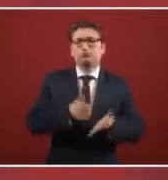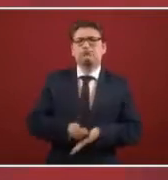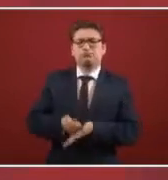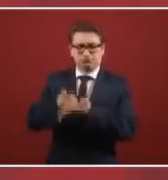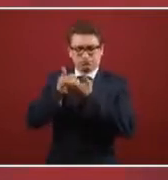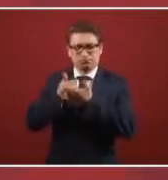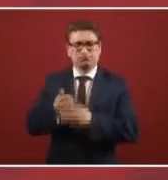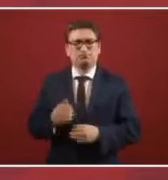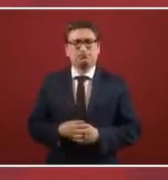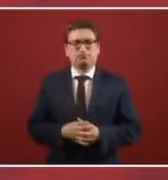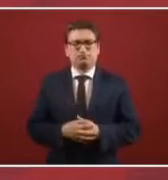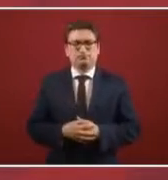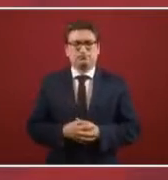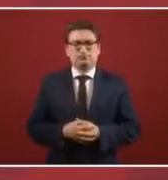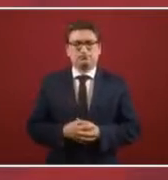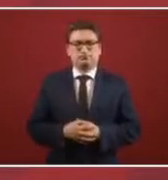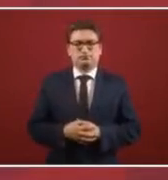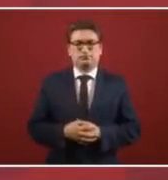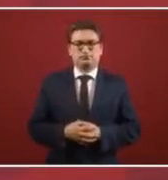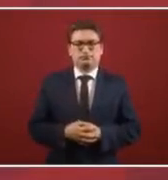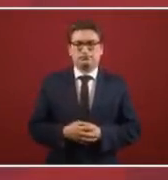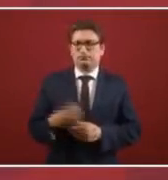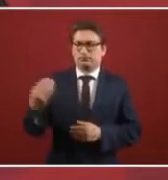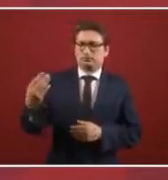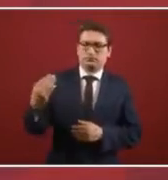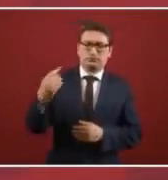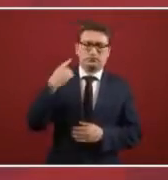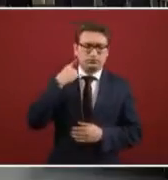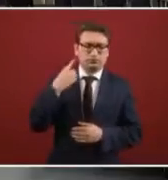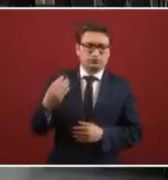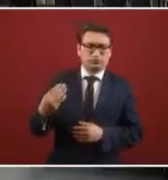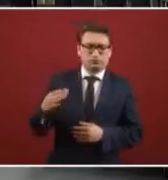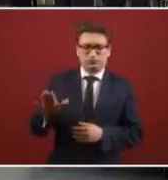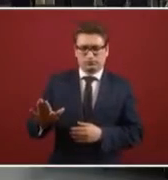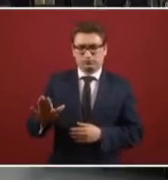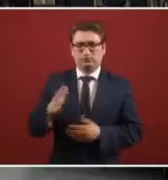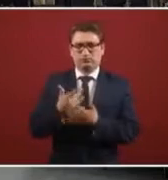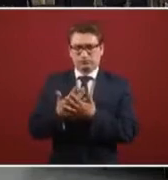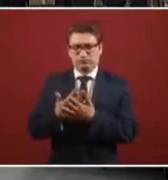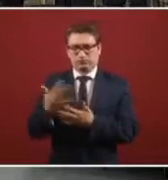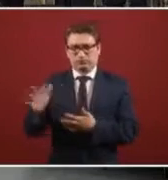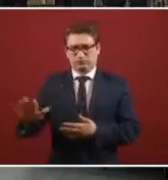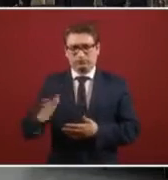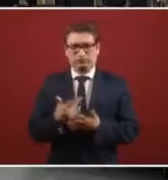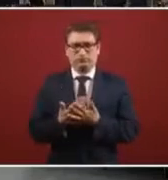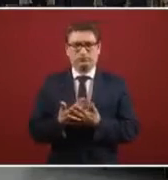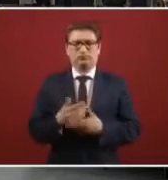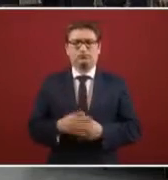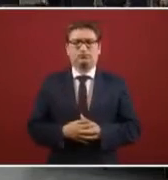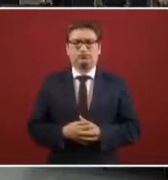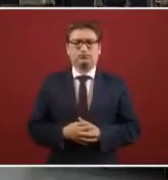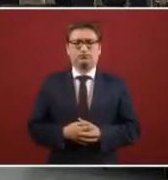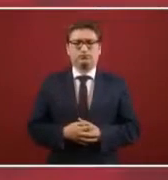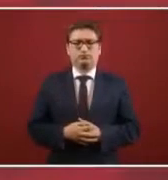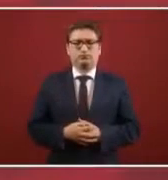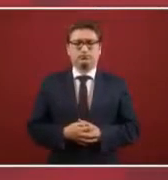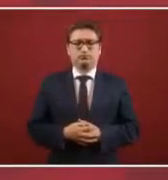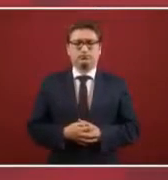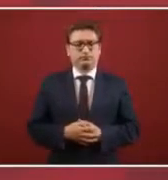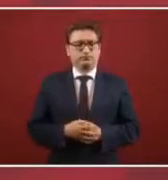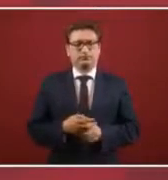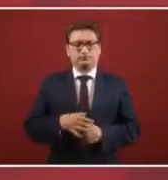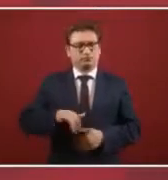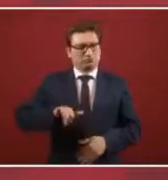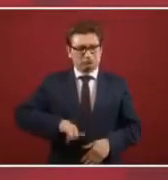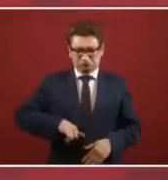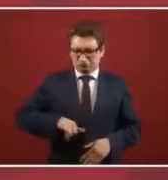used to contribute to the transformation in the previous transformations. So let me finish with all respect. Esto es muy